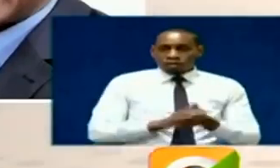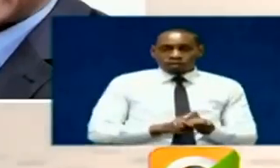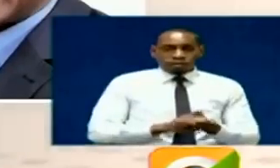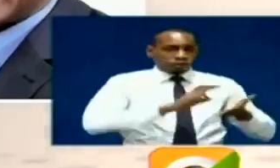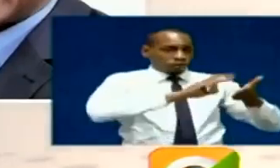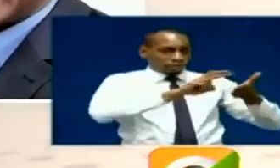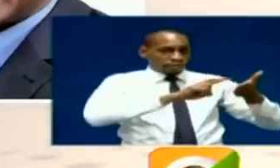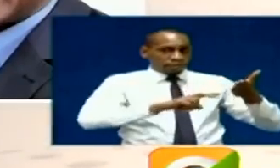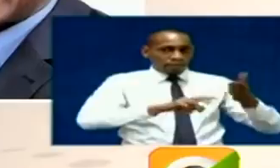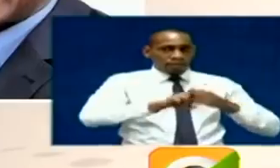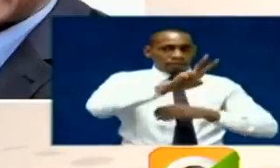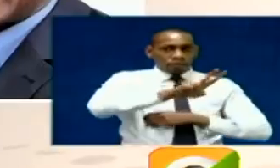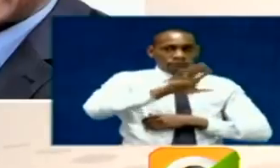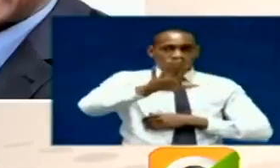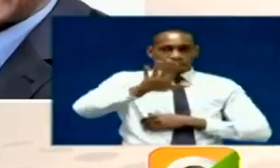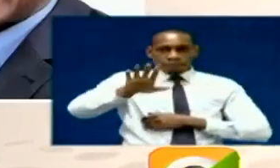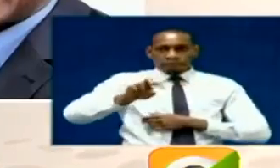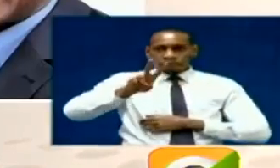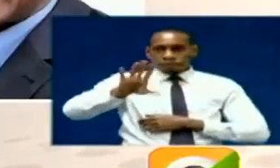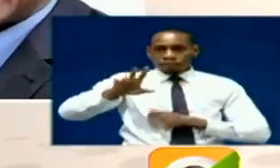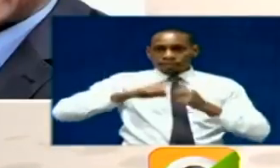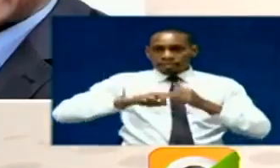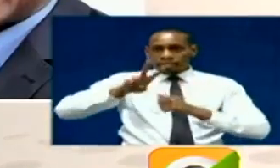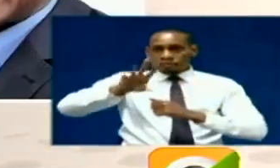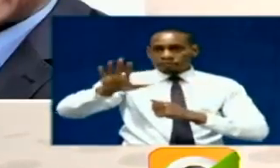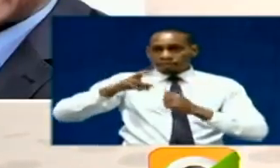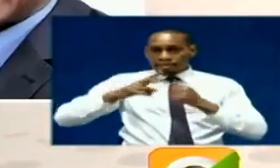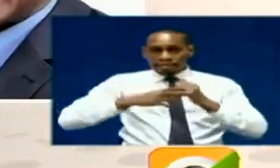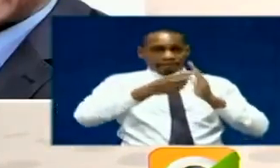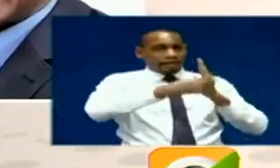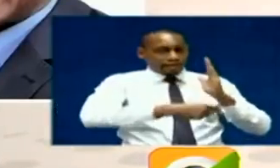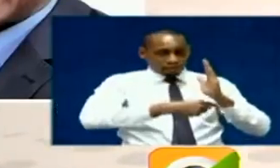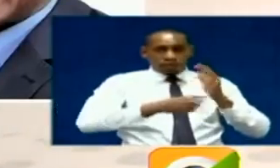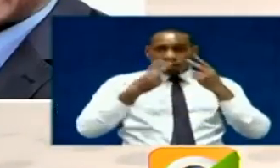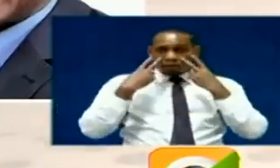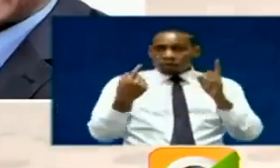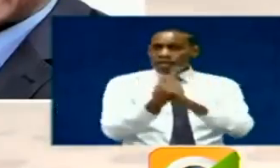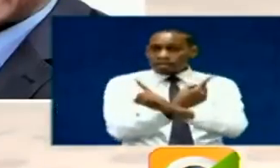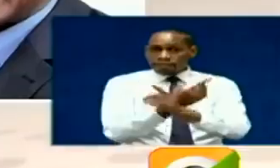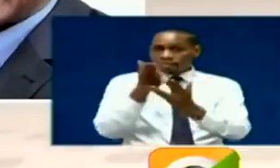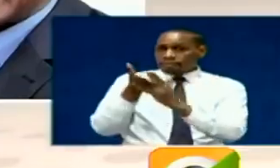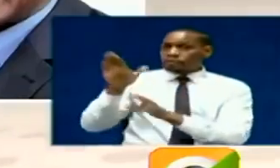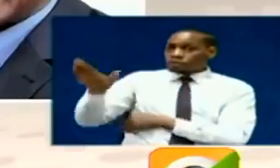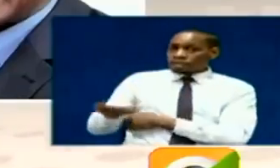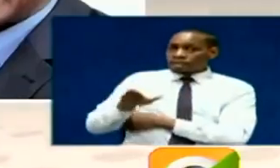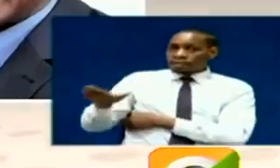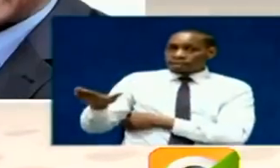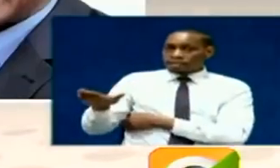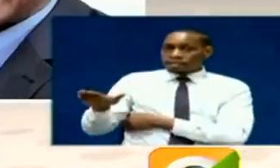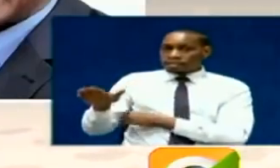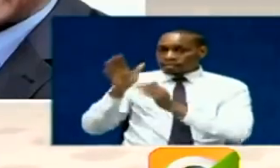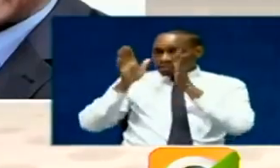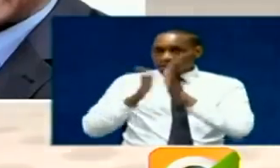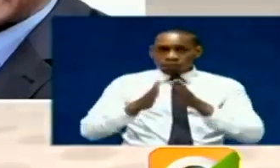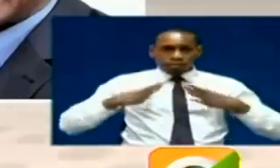to 255, 256, 257, the main issue is that the difference between parliamentary initiative mm-hmm.